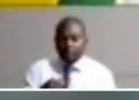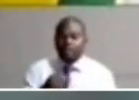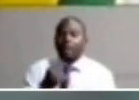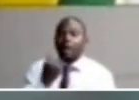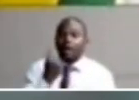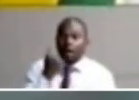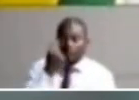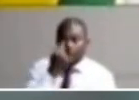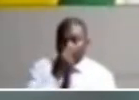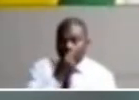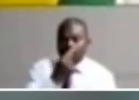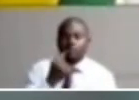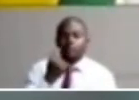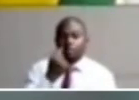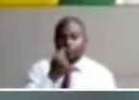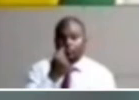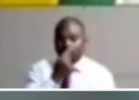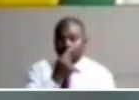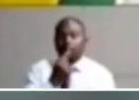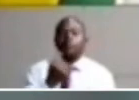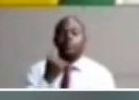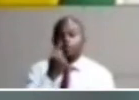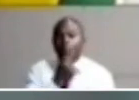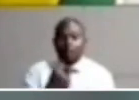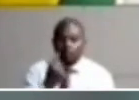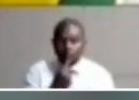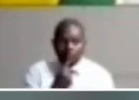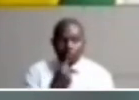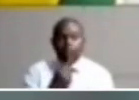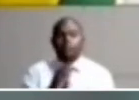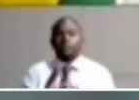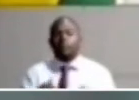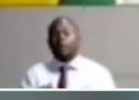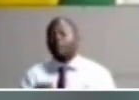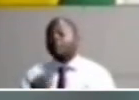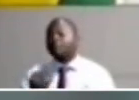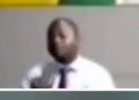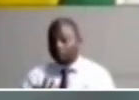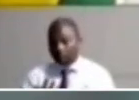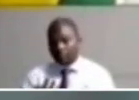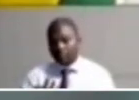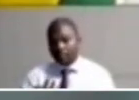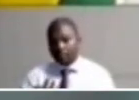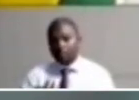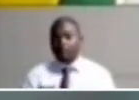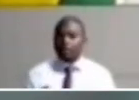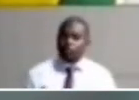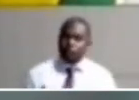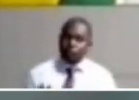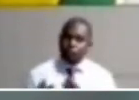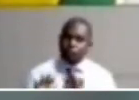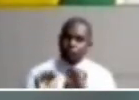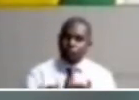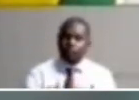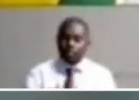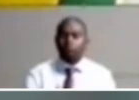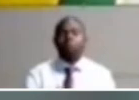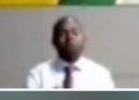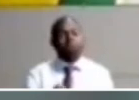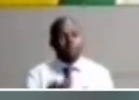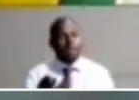eyes, the nose, and the mouth. And number three, congregating in